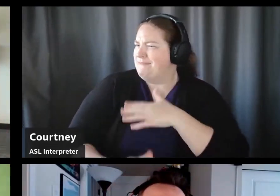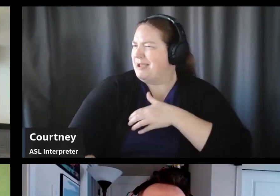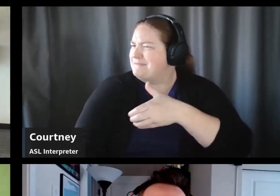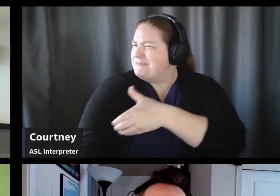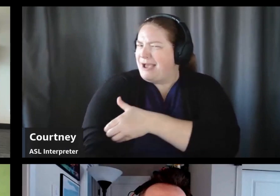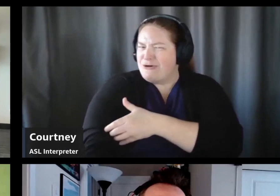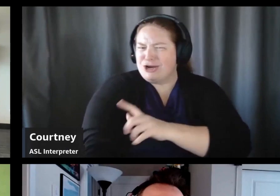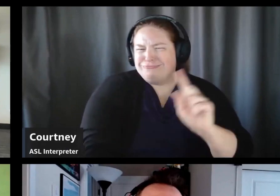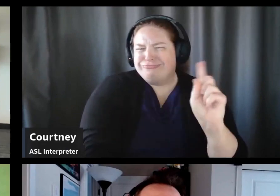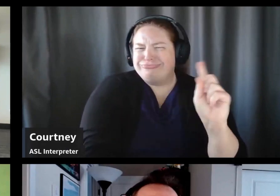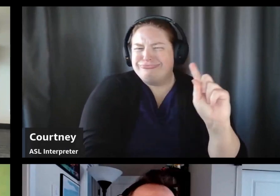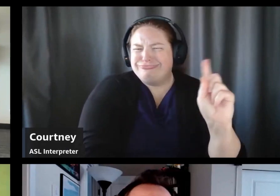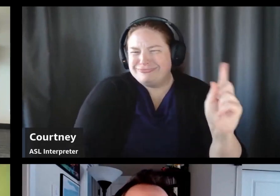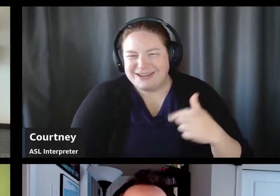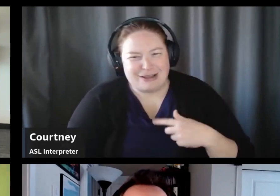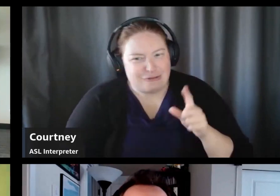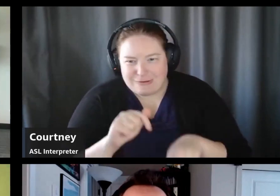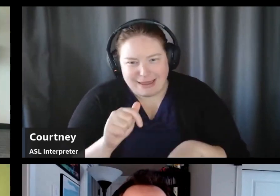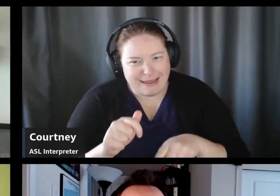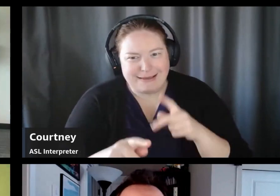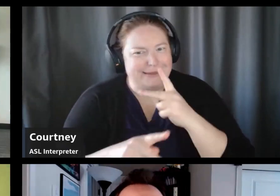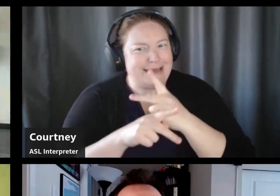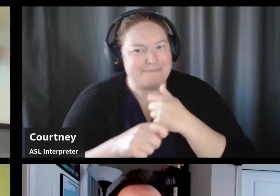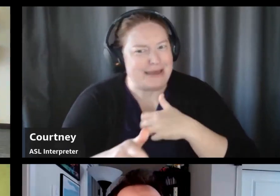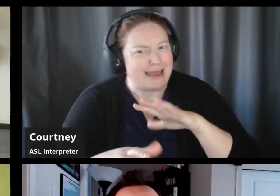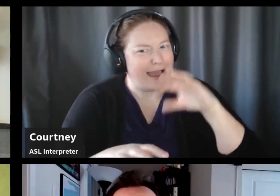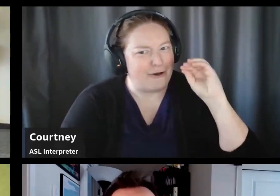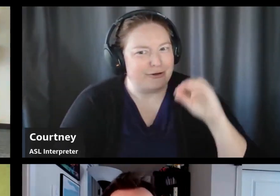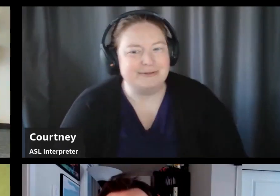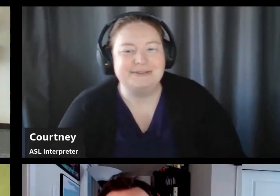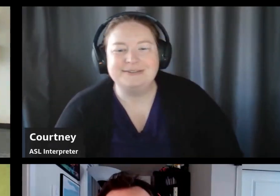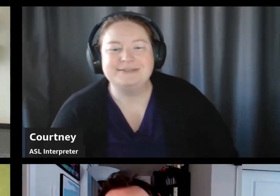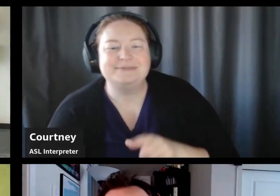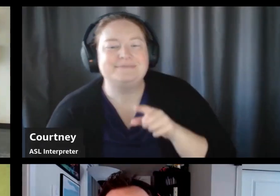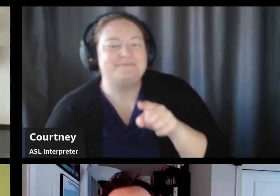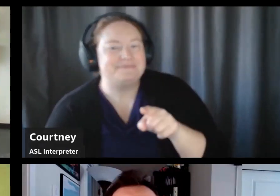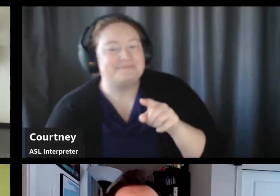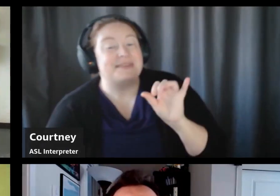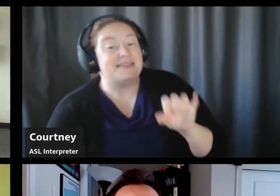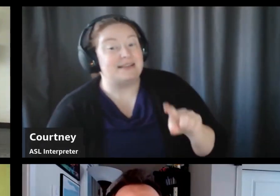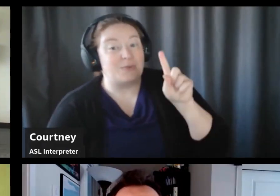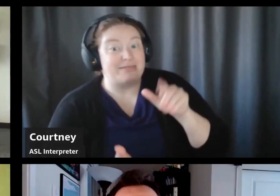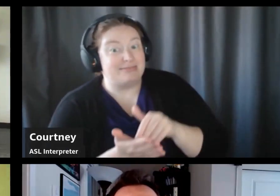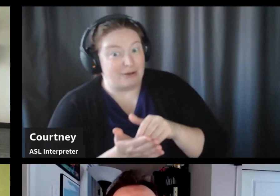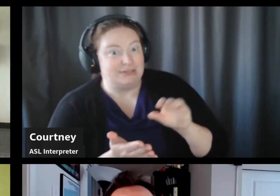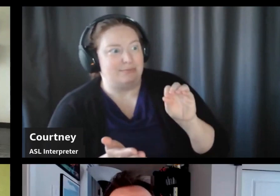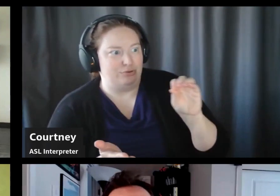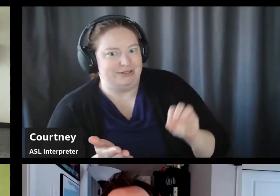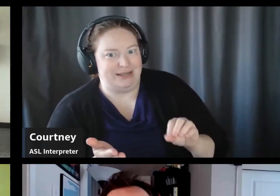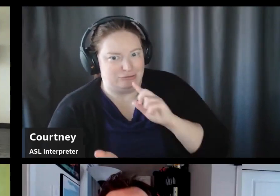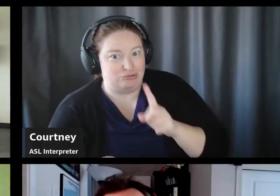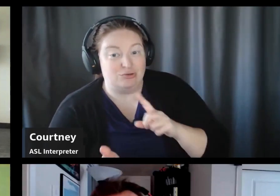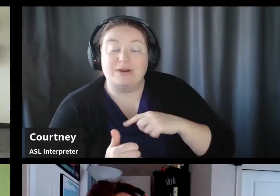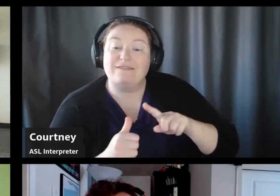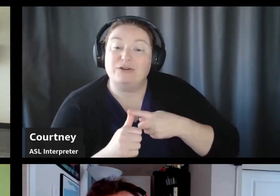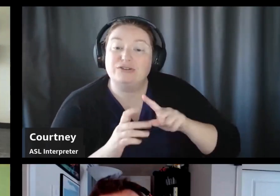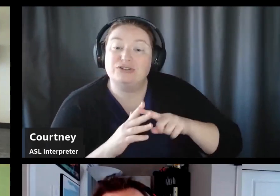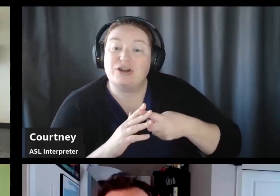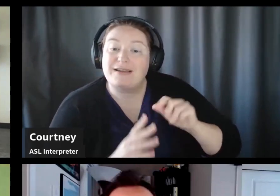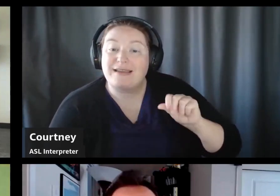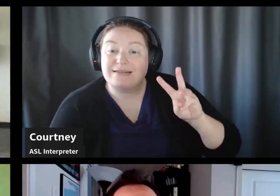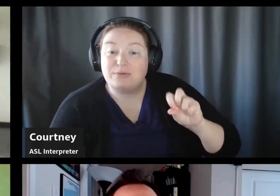can't keep me out of there. Go ahead. AM, that's 1,000% true. When I was very first getting started in